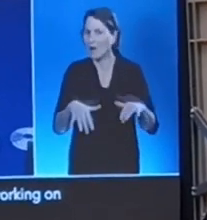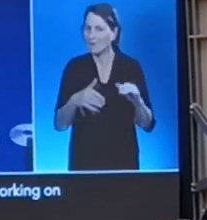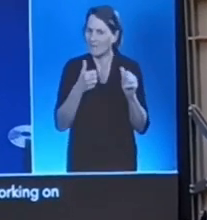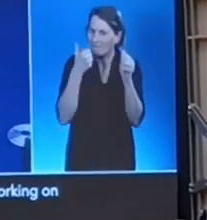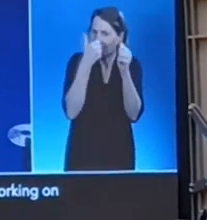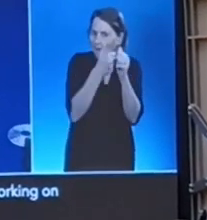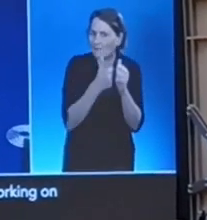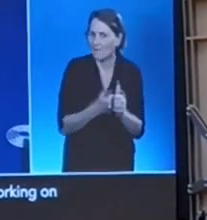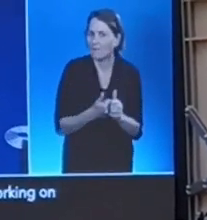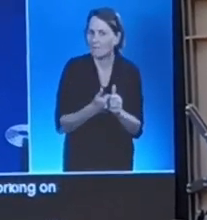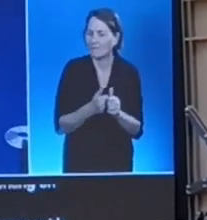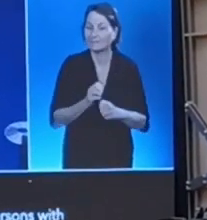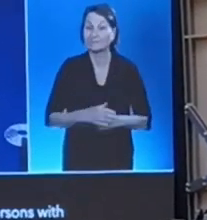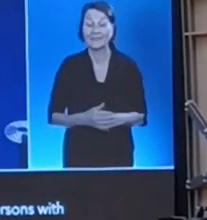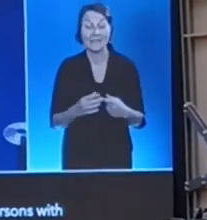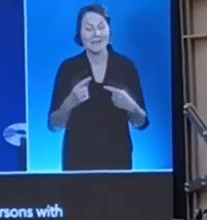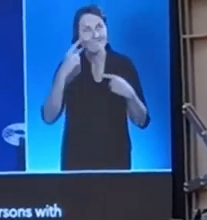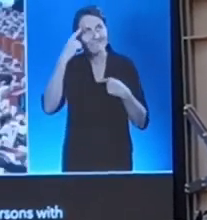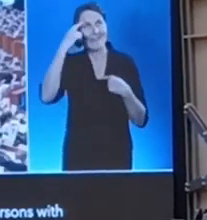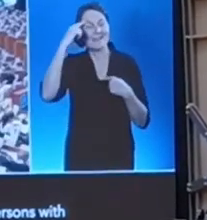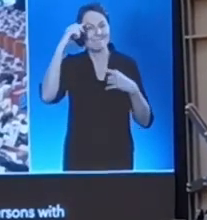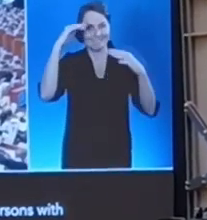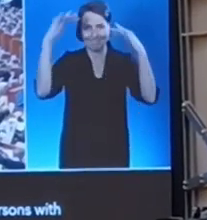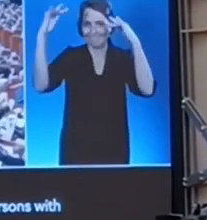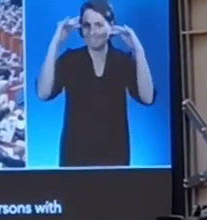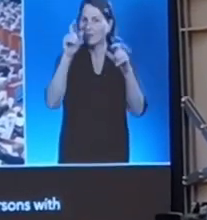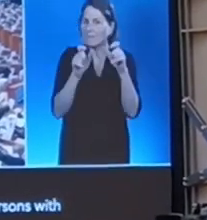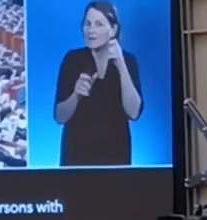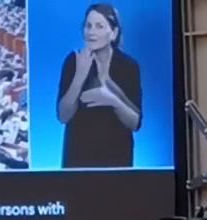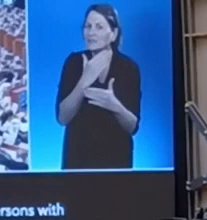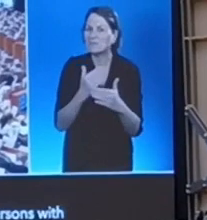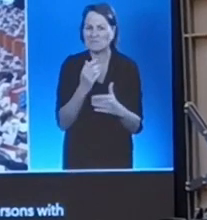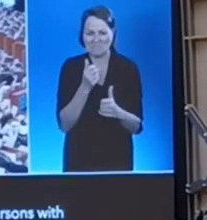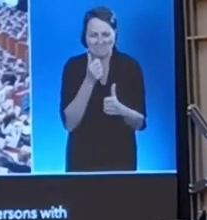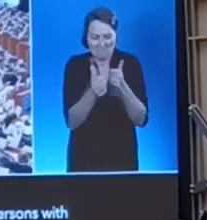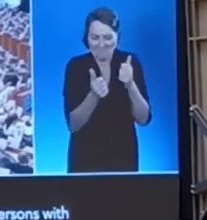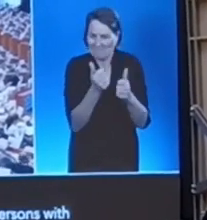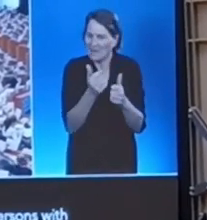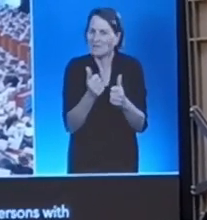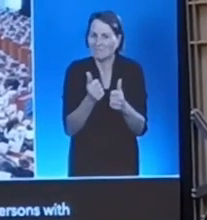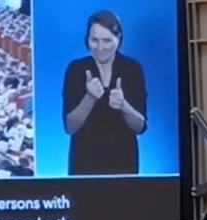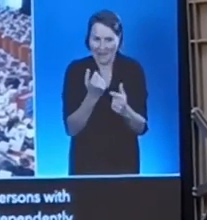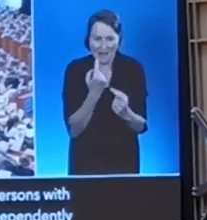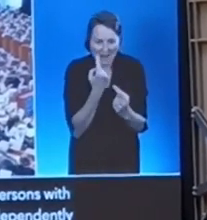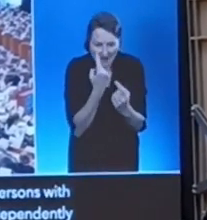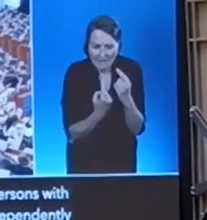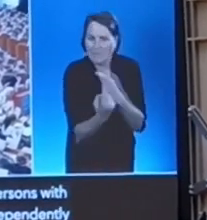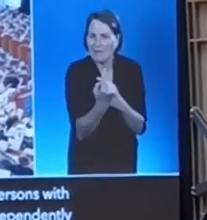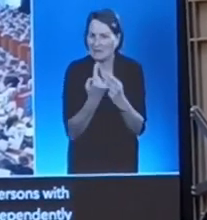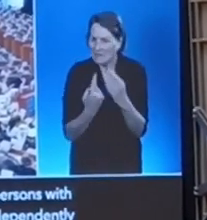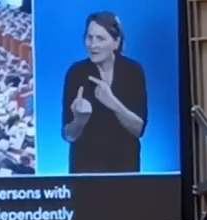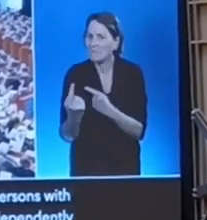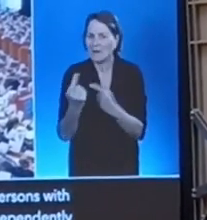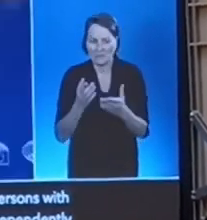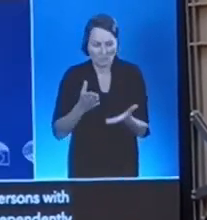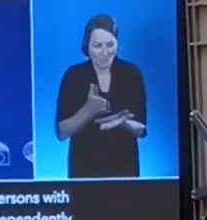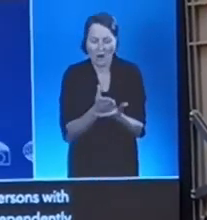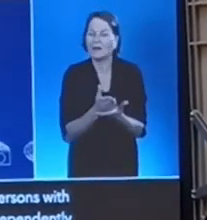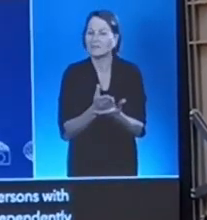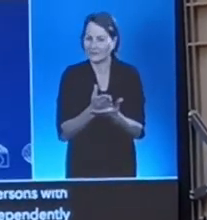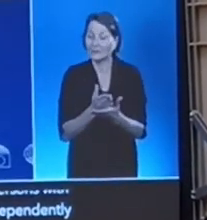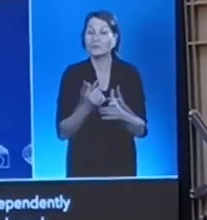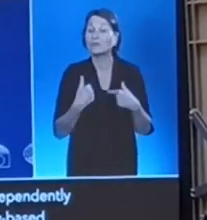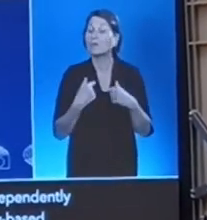with disabilities have the right to live independently and receive appropriate community-based